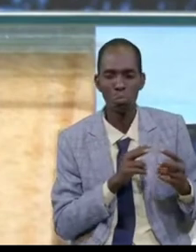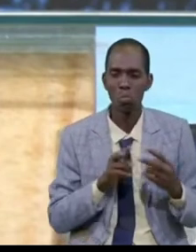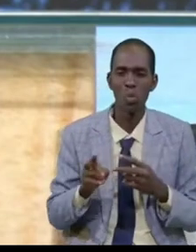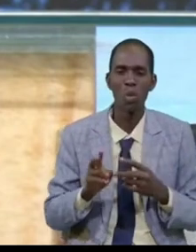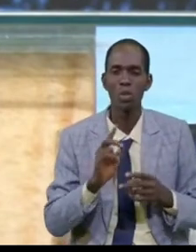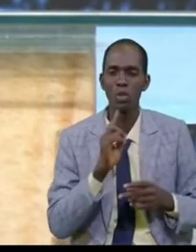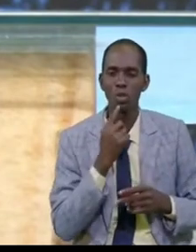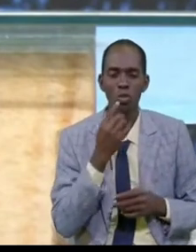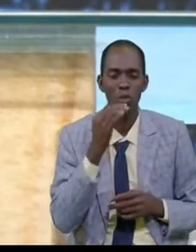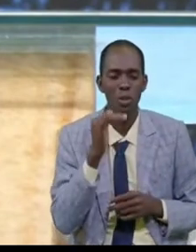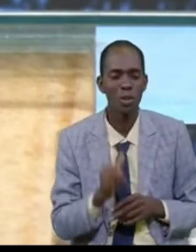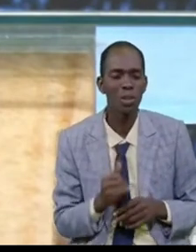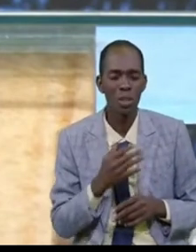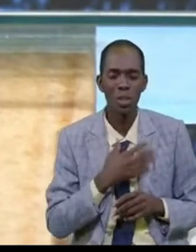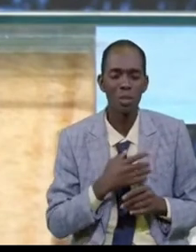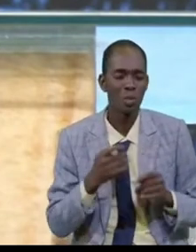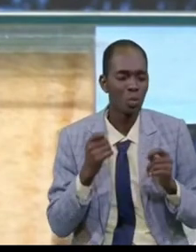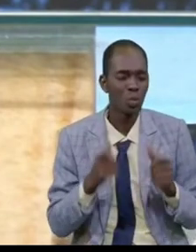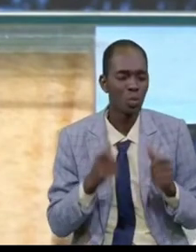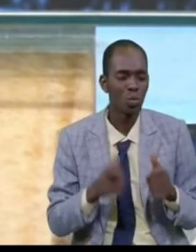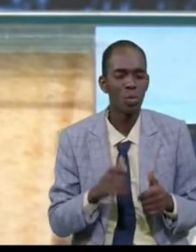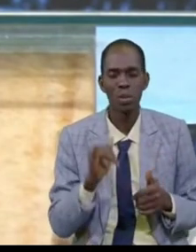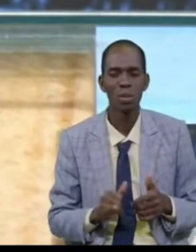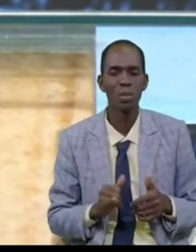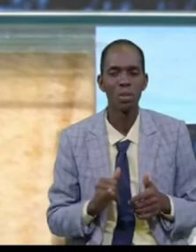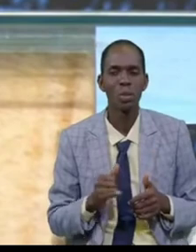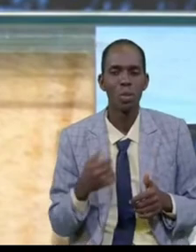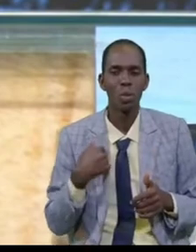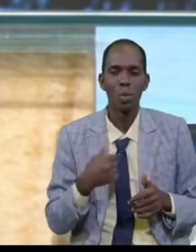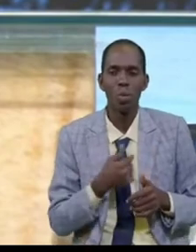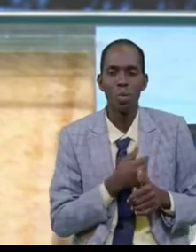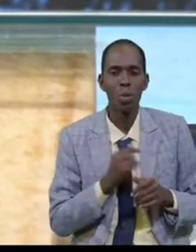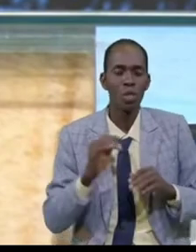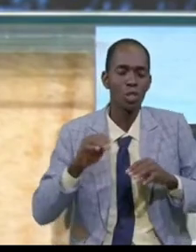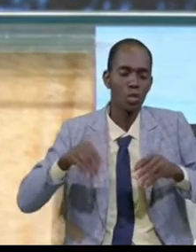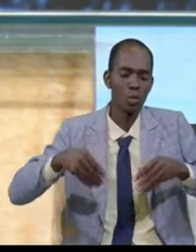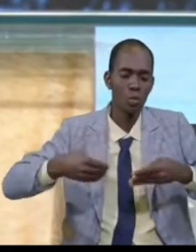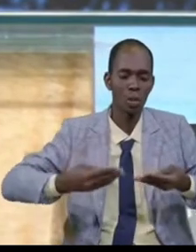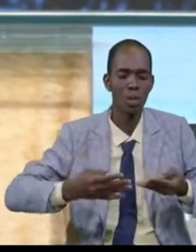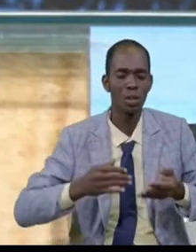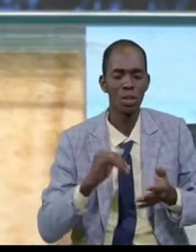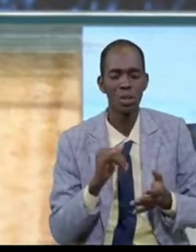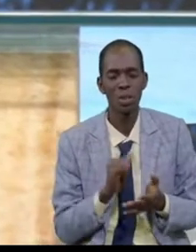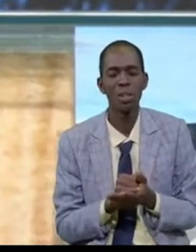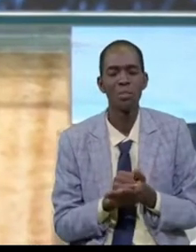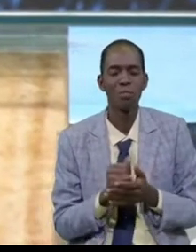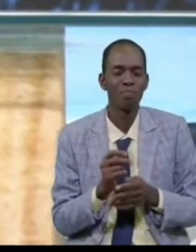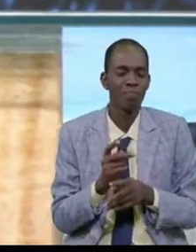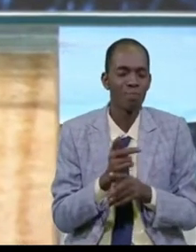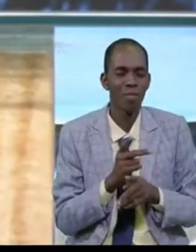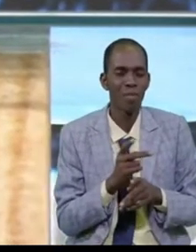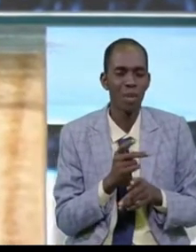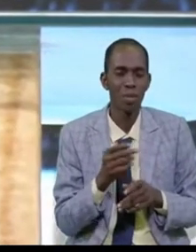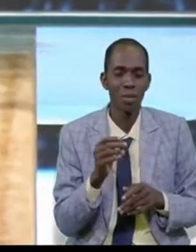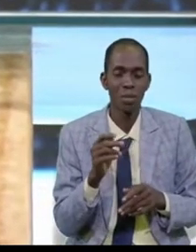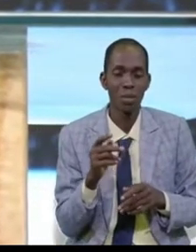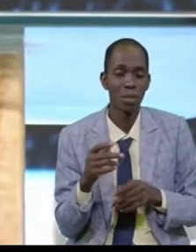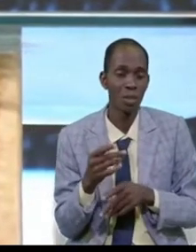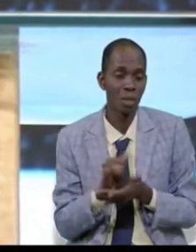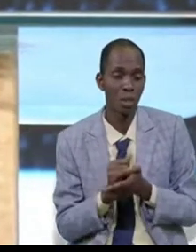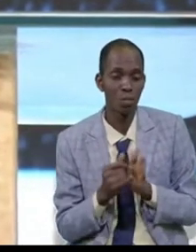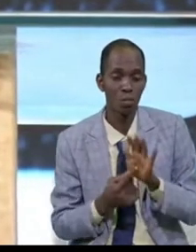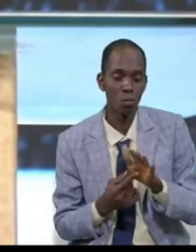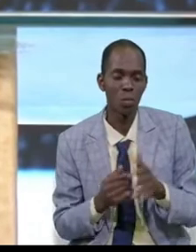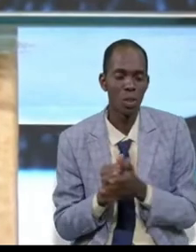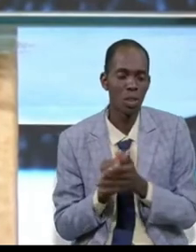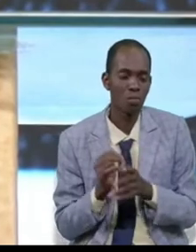earnestly and quickly and swiftly we supply that care. That's what the Lord is teaching us there